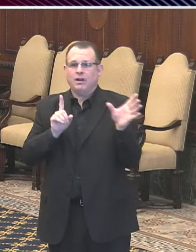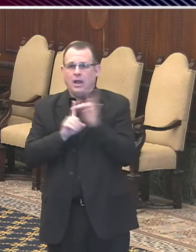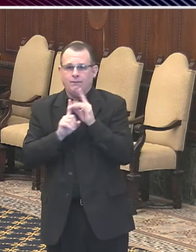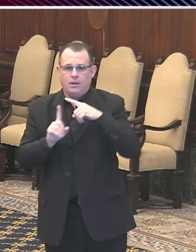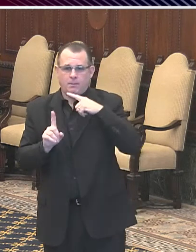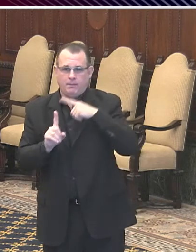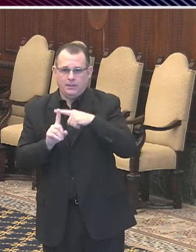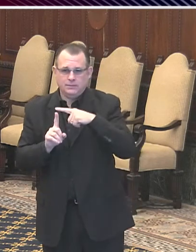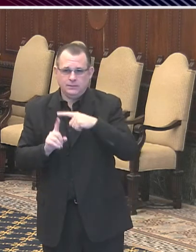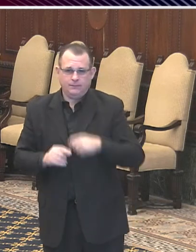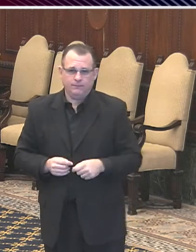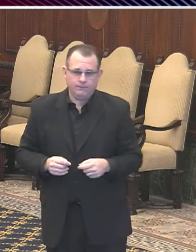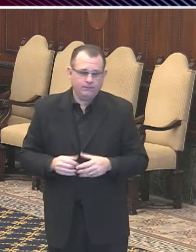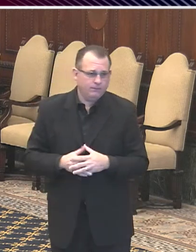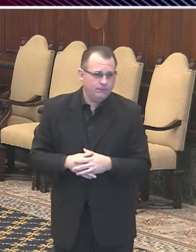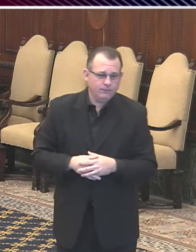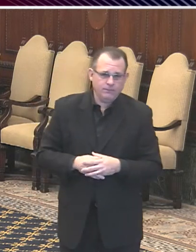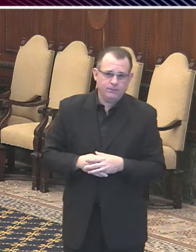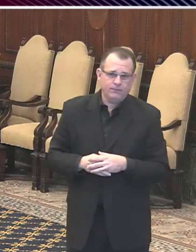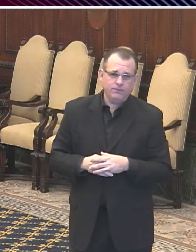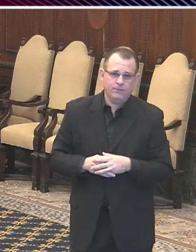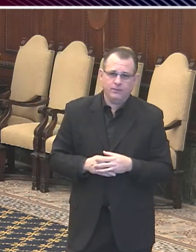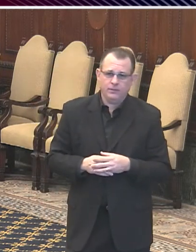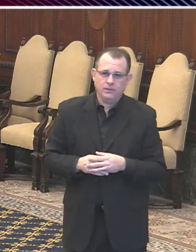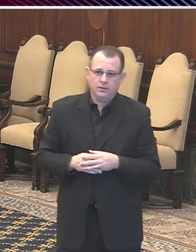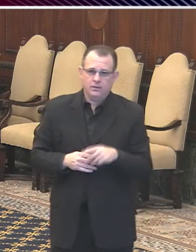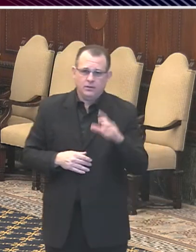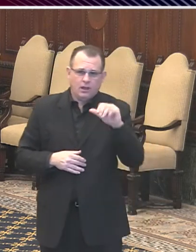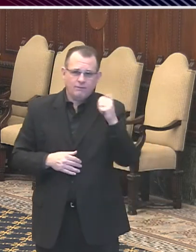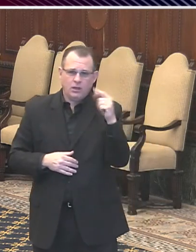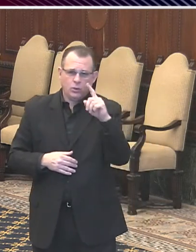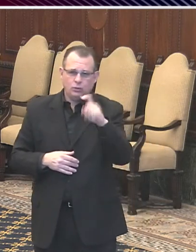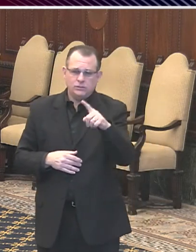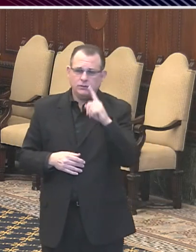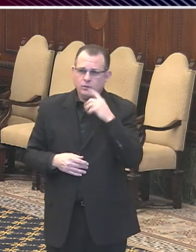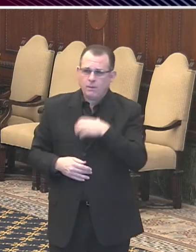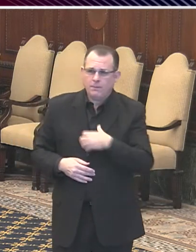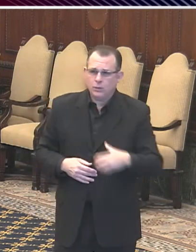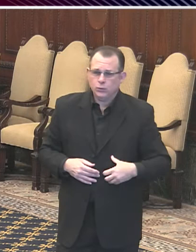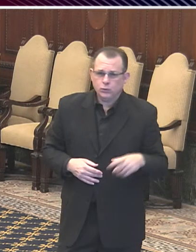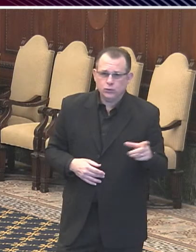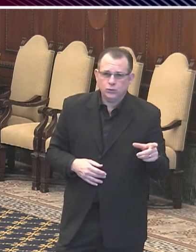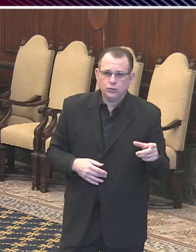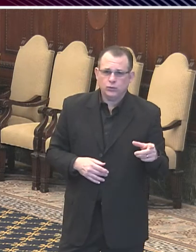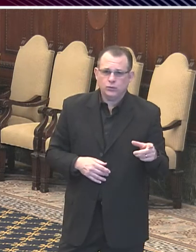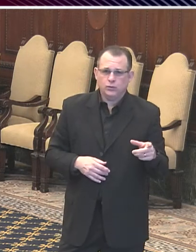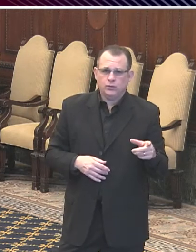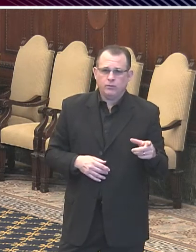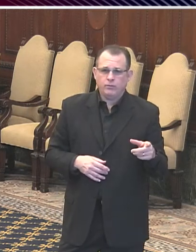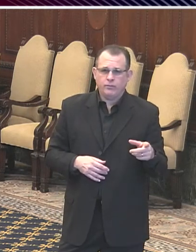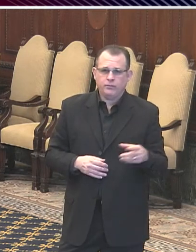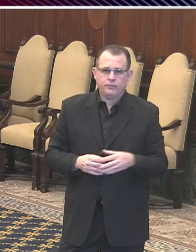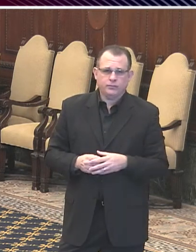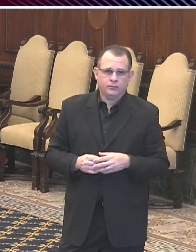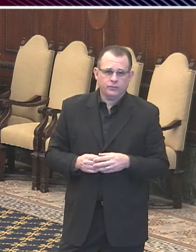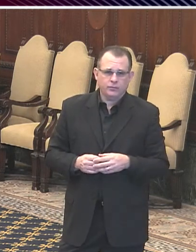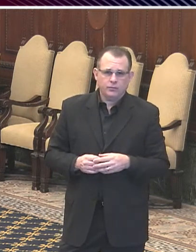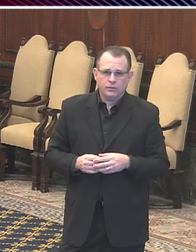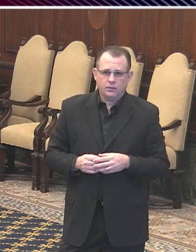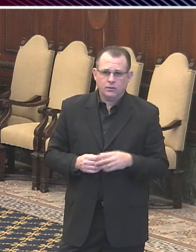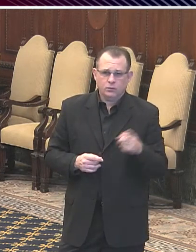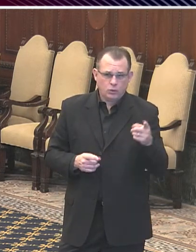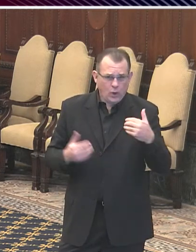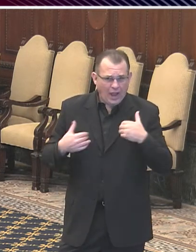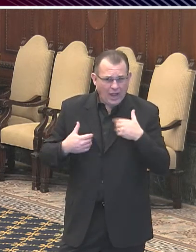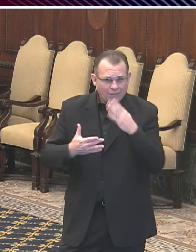Okay. And this question is either for the mayor or Mr. Abernathy. When you're in the upcoming budget discussions,